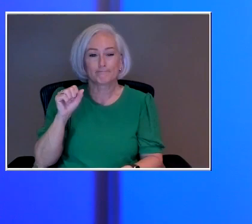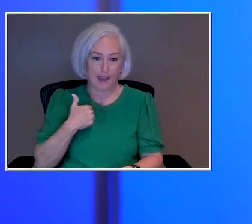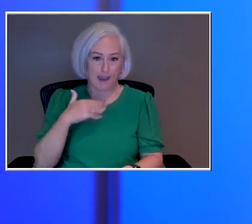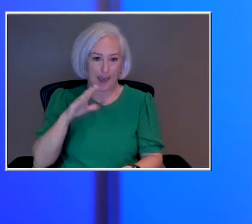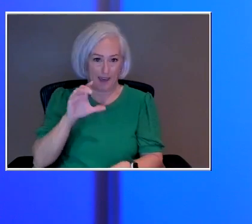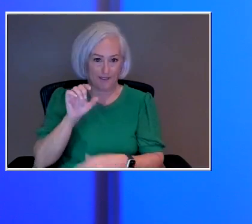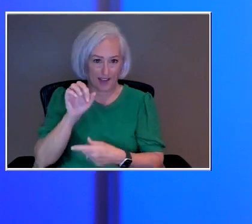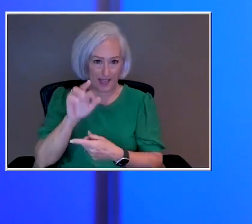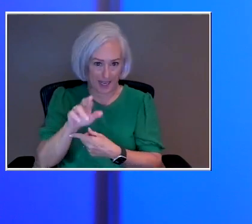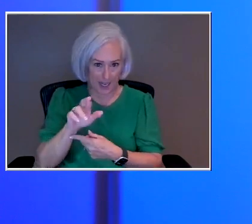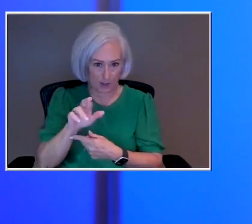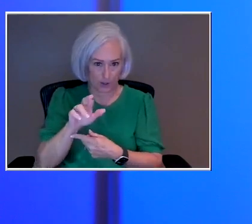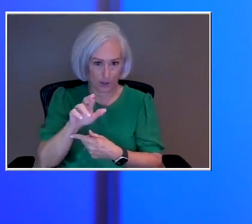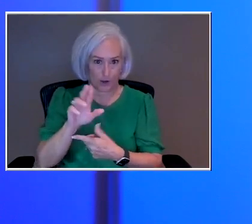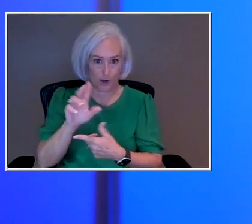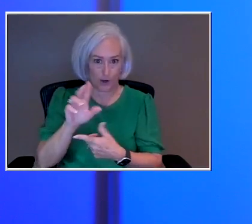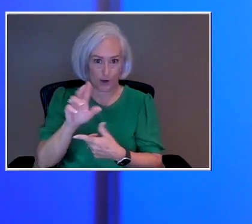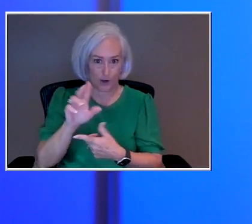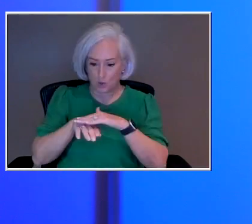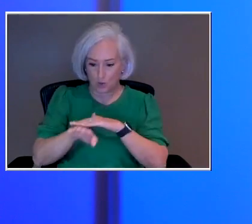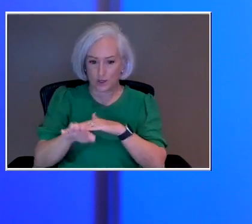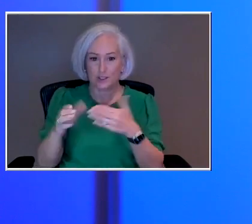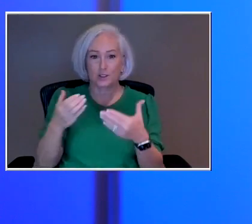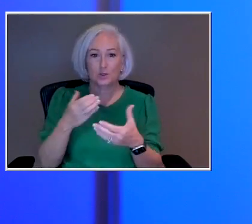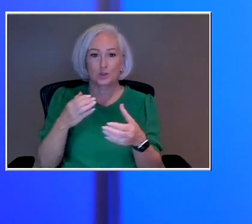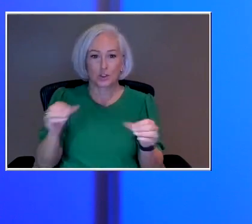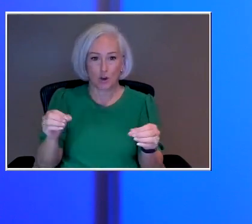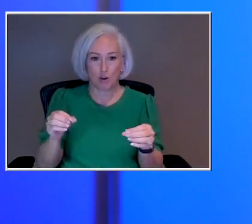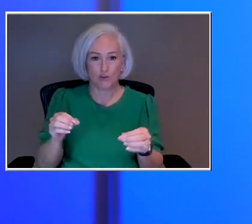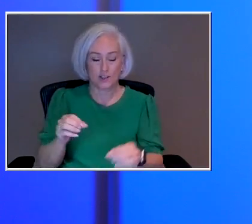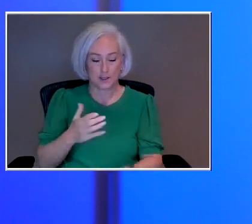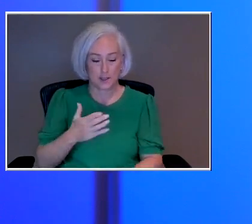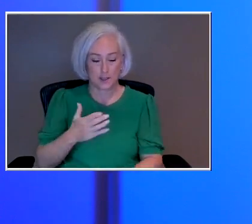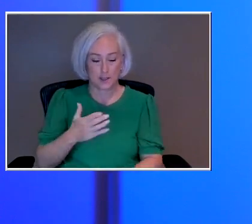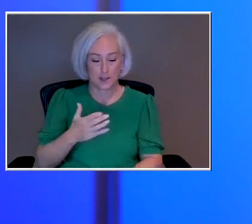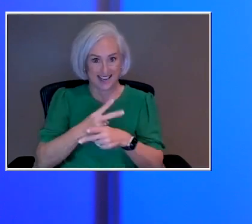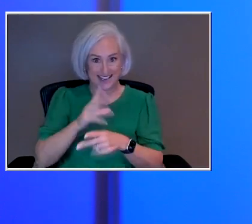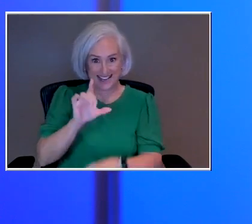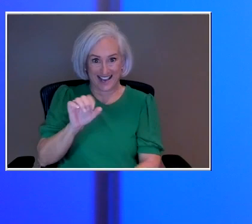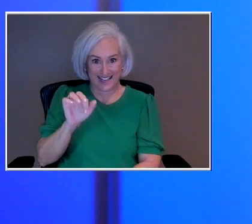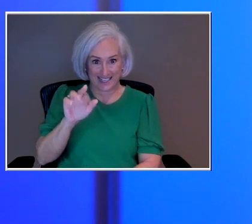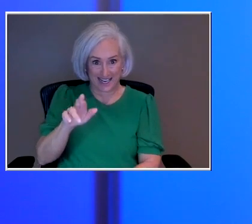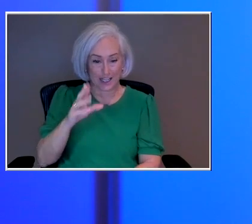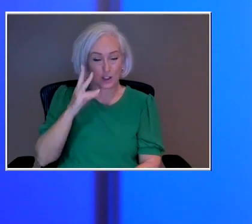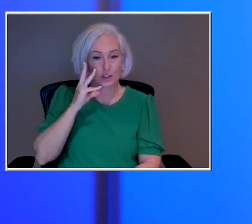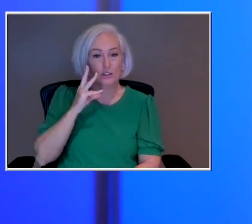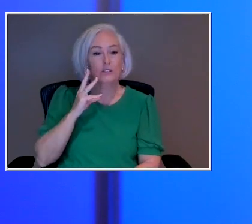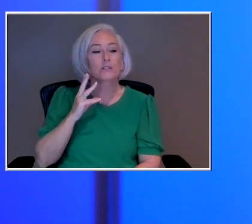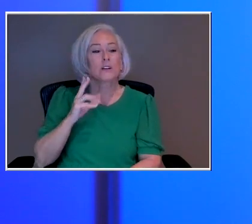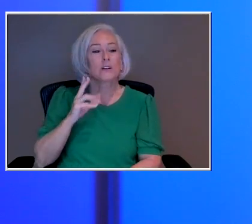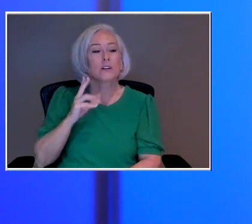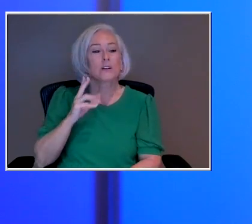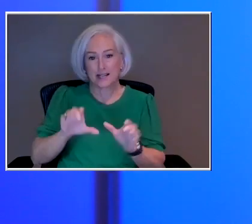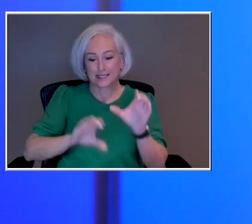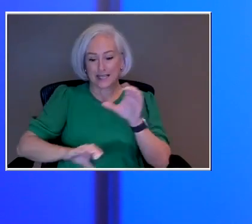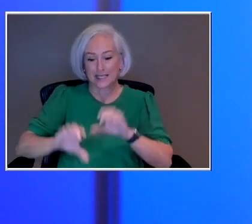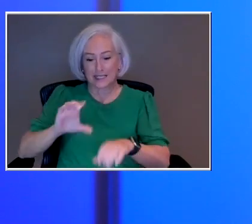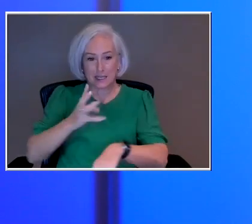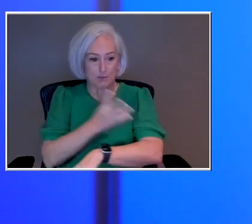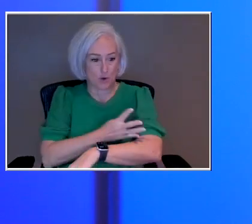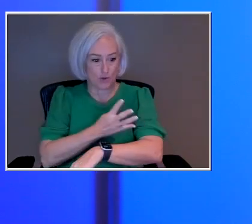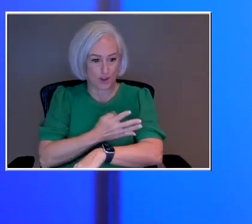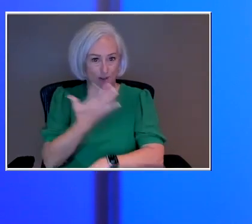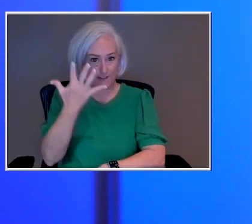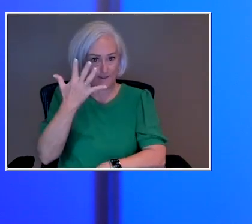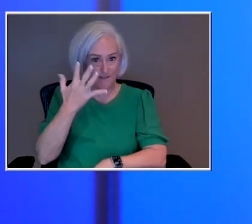in. For the type of cancer that I had, I went through chemotherapy first, so I had 5 rounds of chemotherapy,